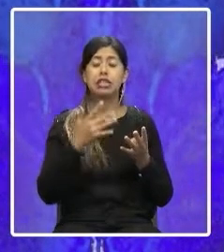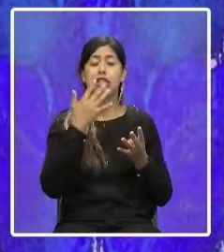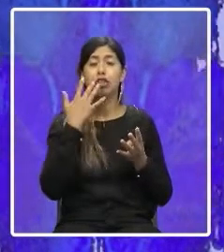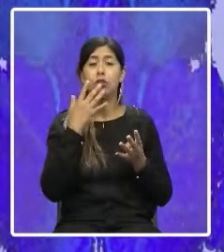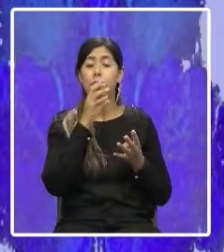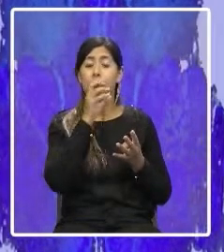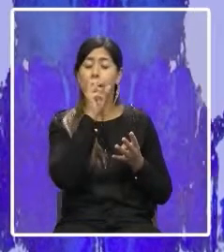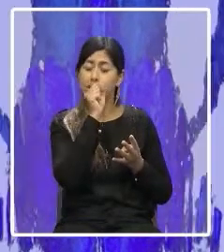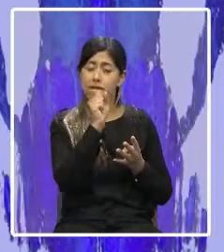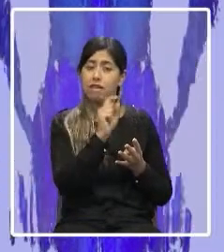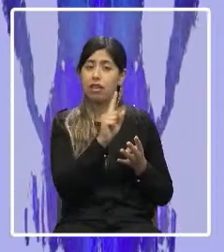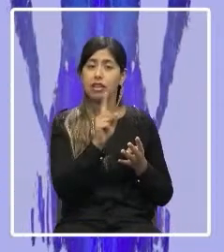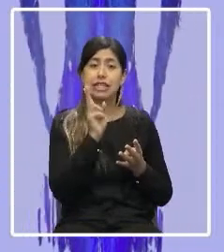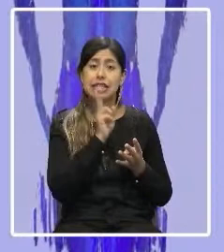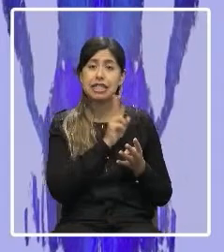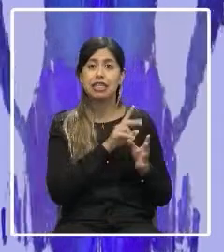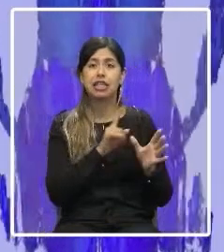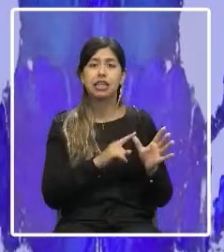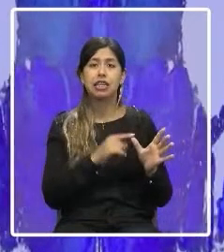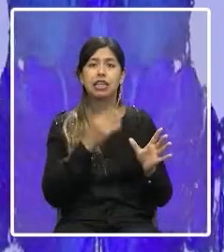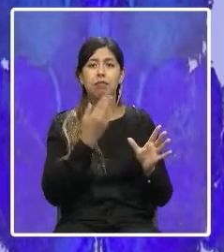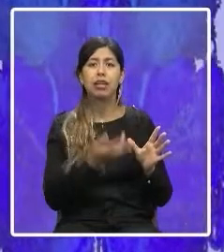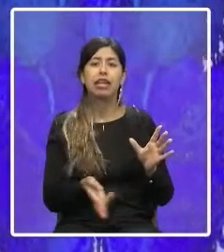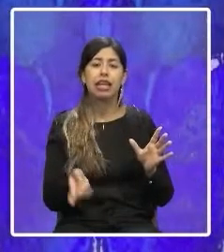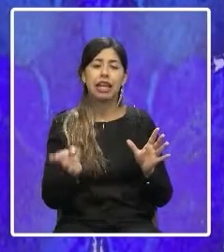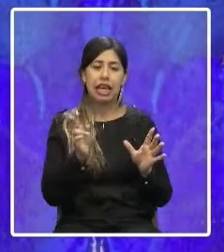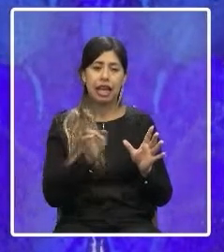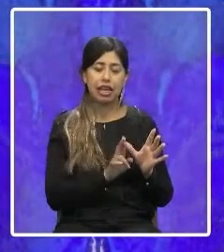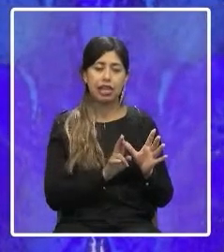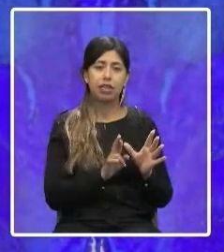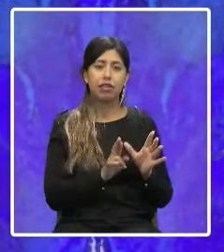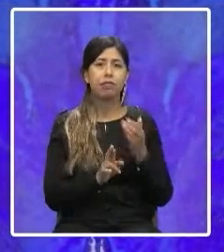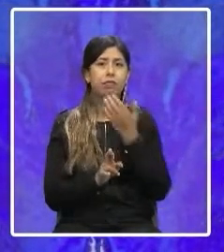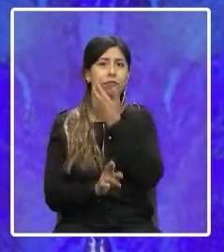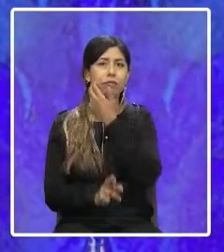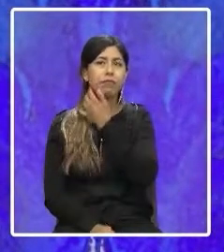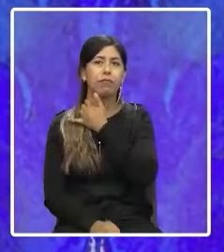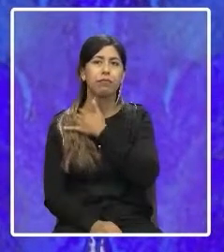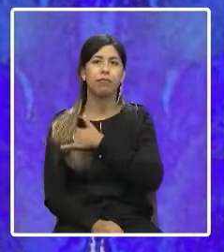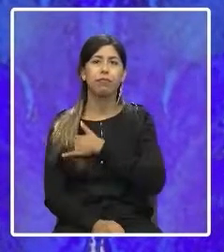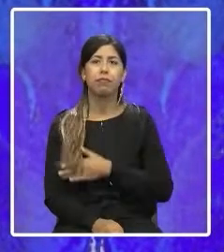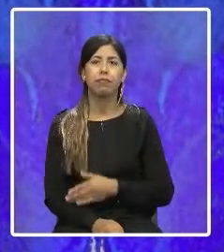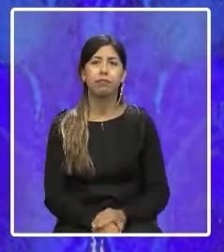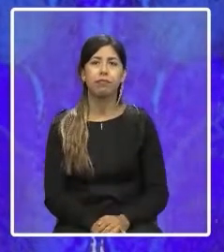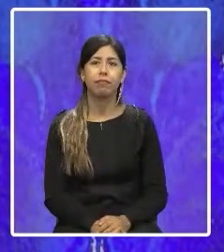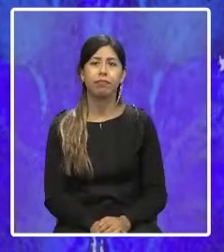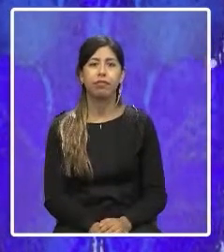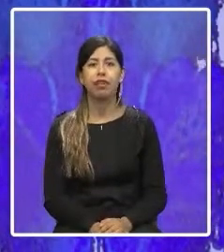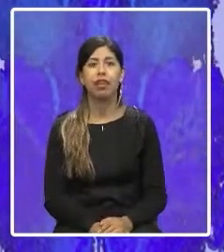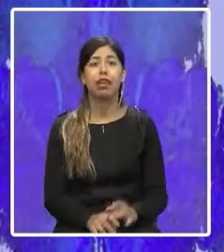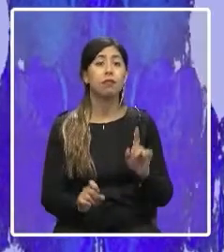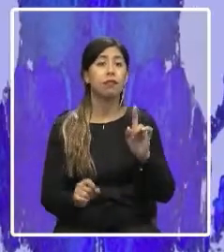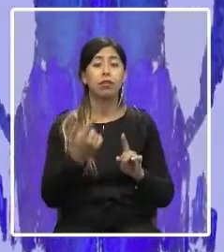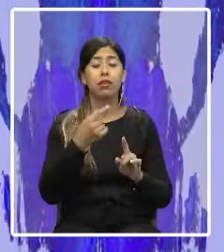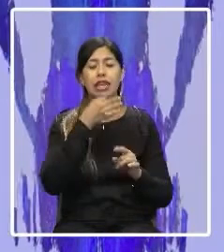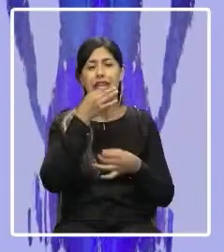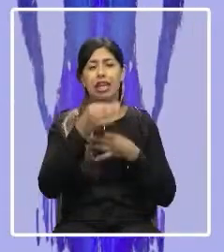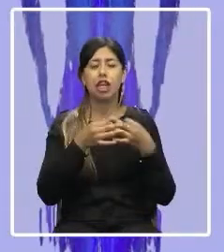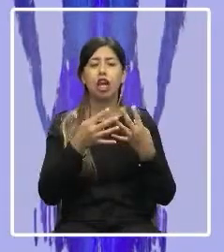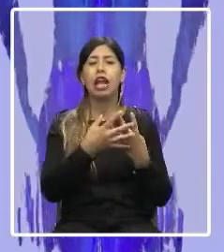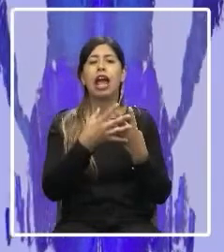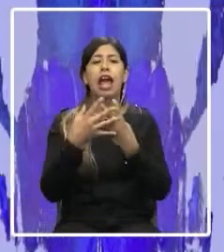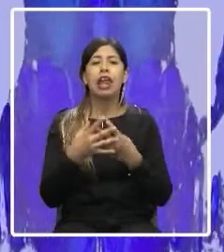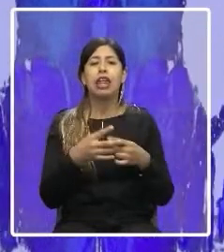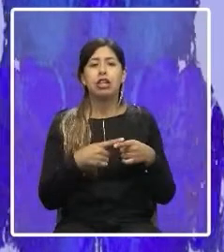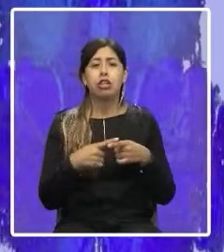example of social media. So if I was going to say, is social media, can it be genuinely addictive? Then I would expect all of these